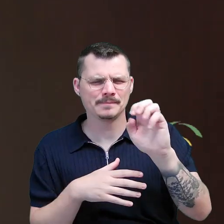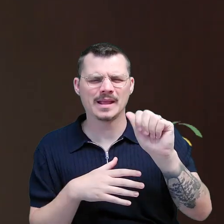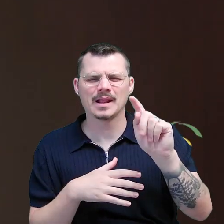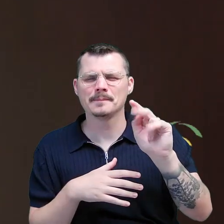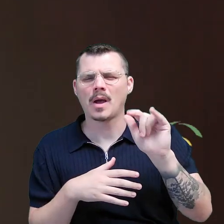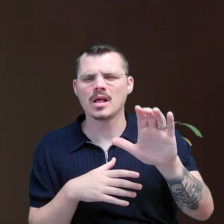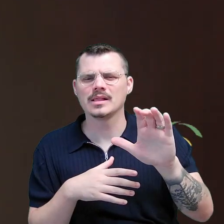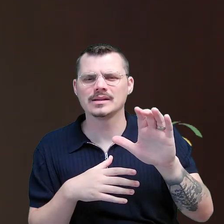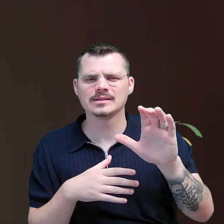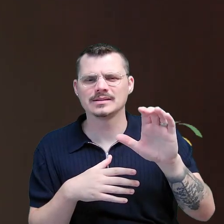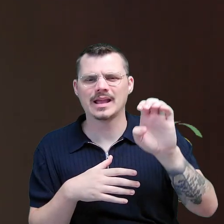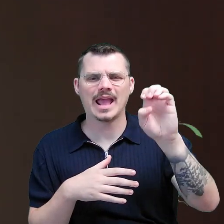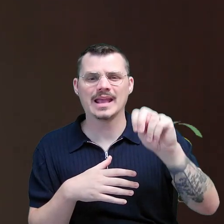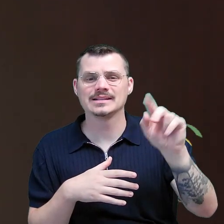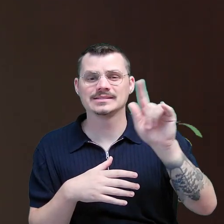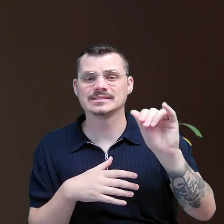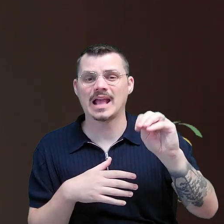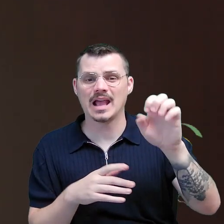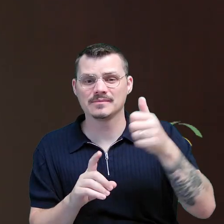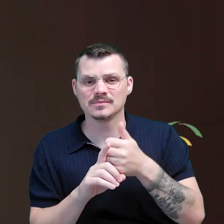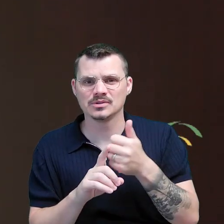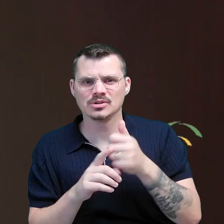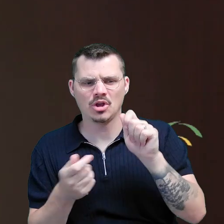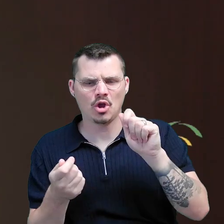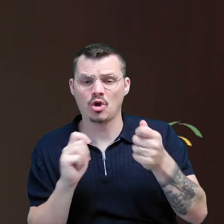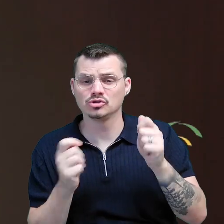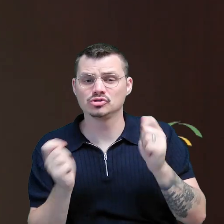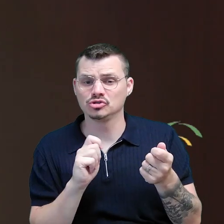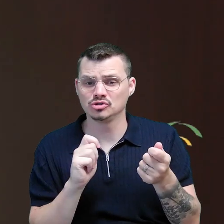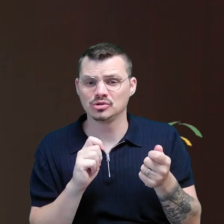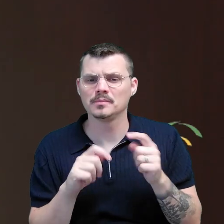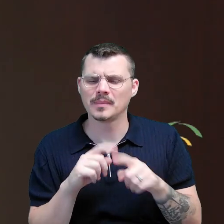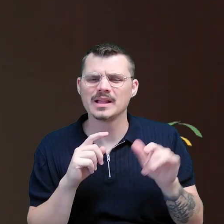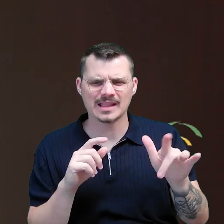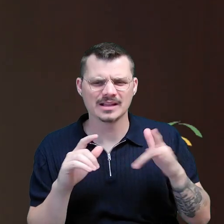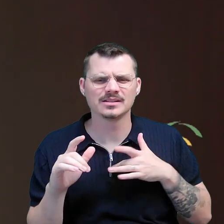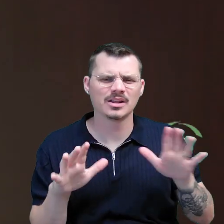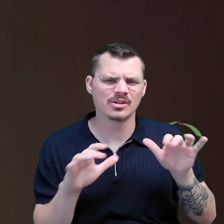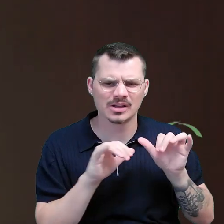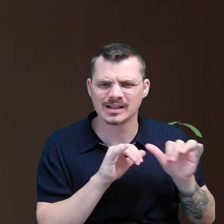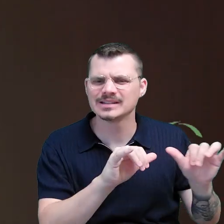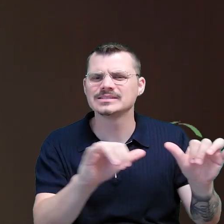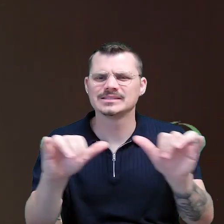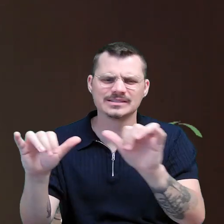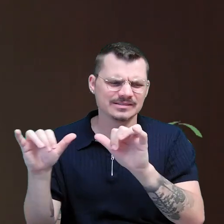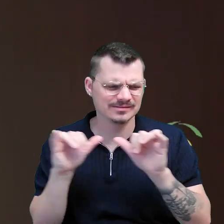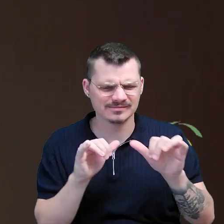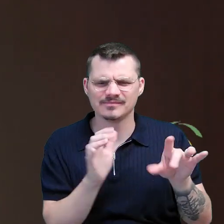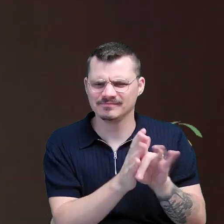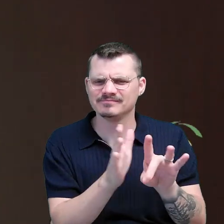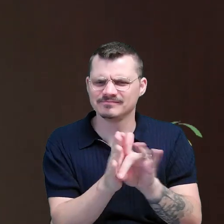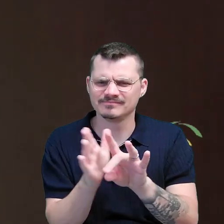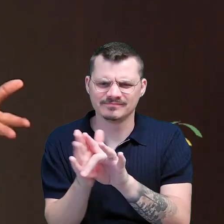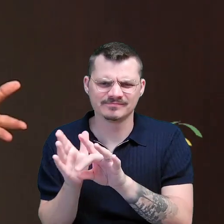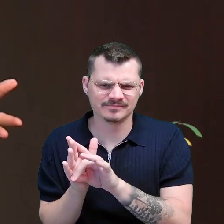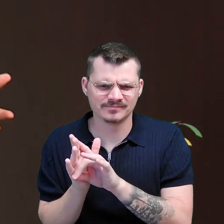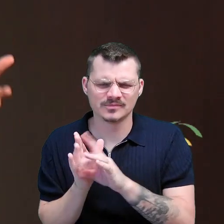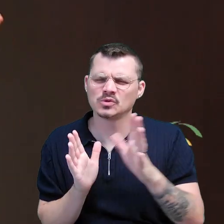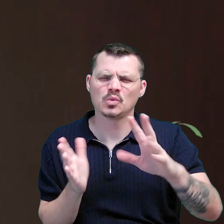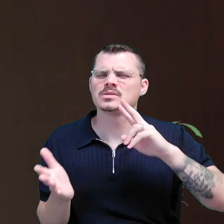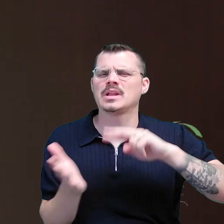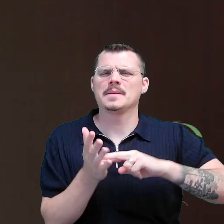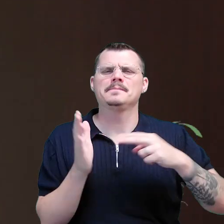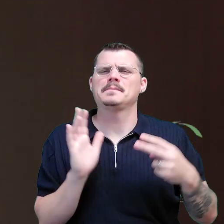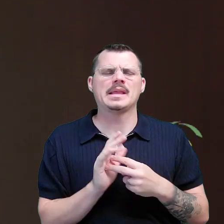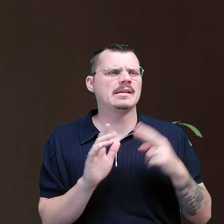metabolic enzymes are altered, but that is a consistent finding. So what does that